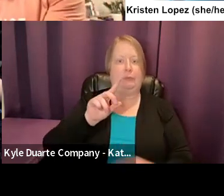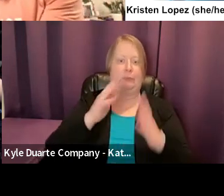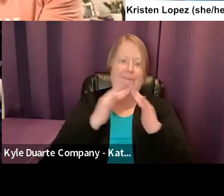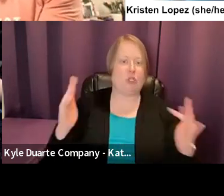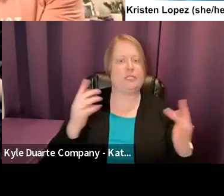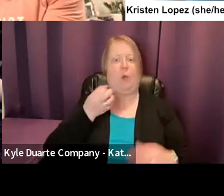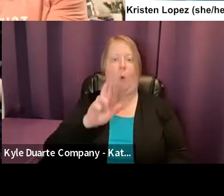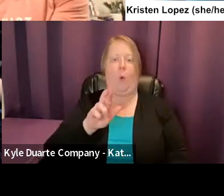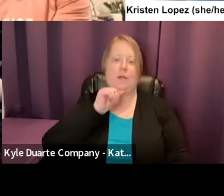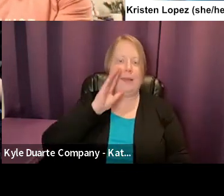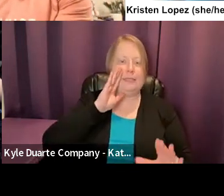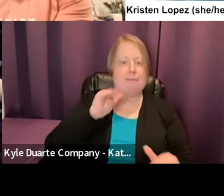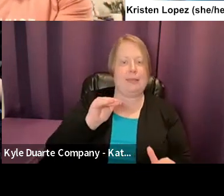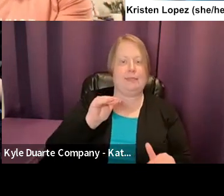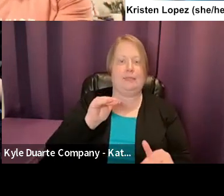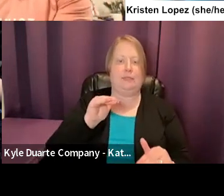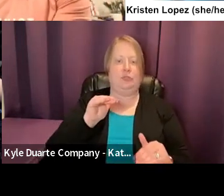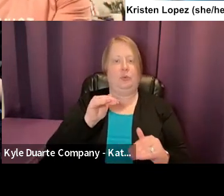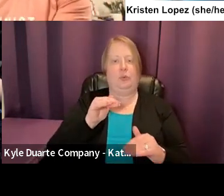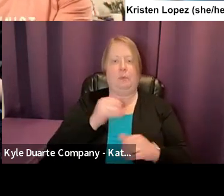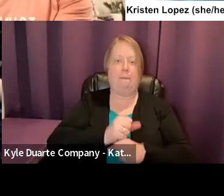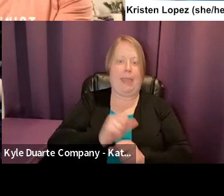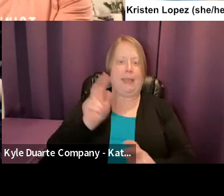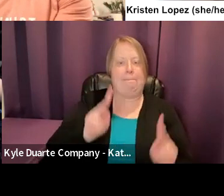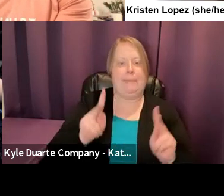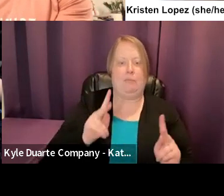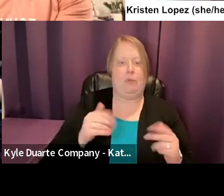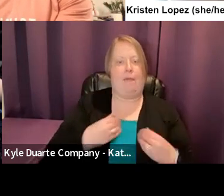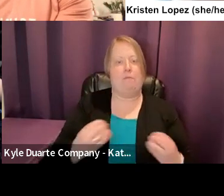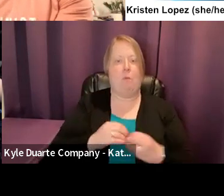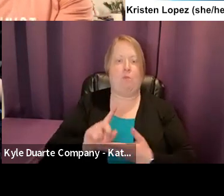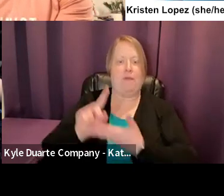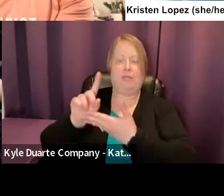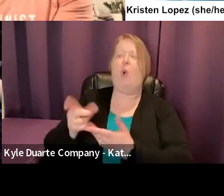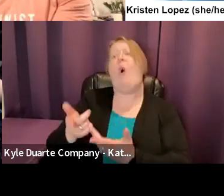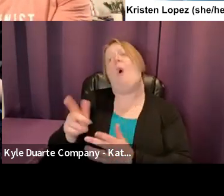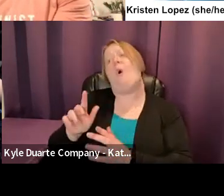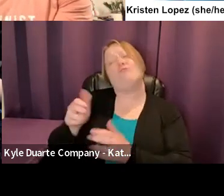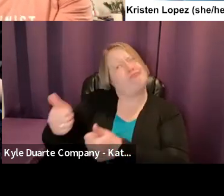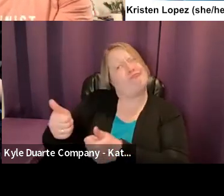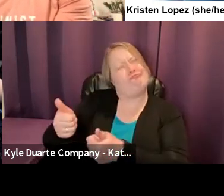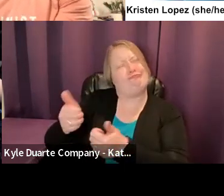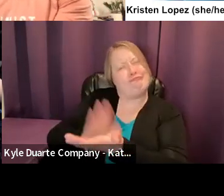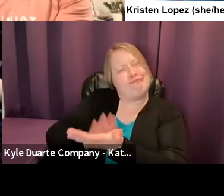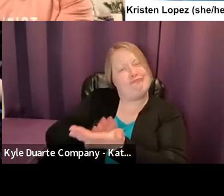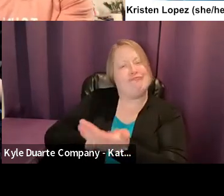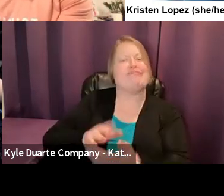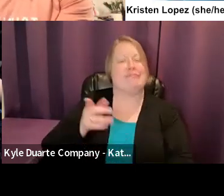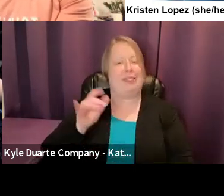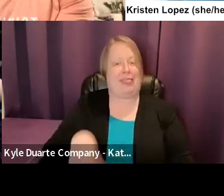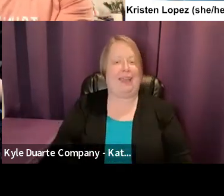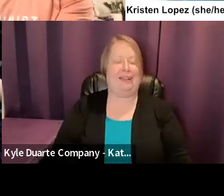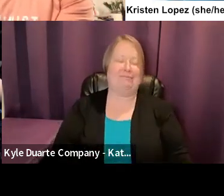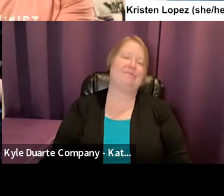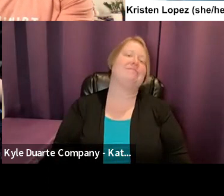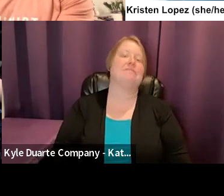sharing. Yeah. And I just also wanted to note, even when there is, you know, disabled product, that's amazing. Like, I talked about This Close, but